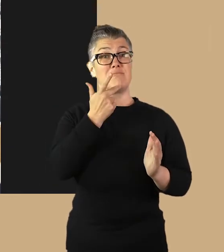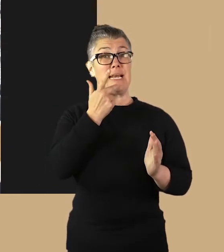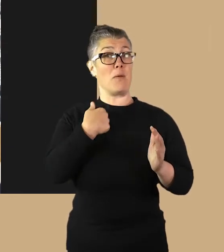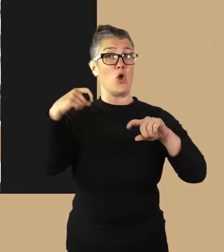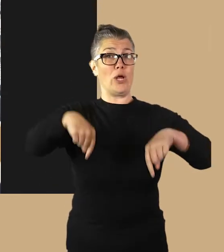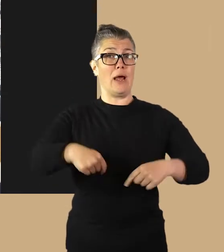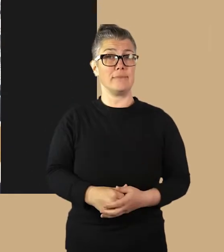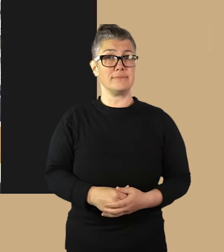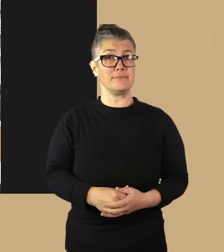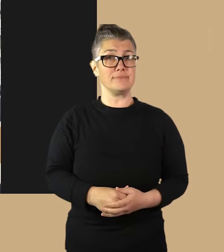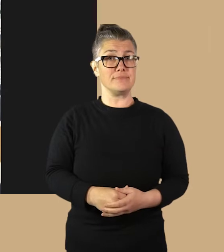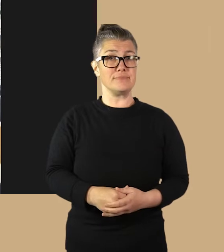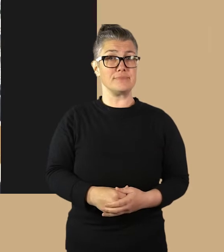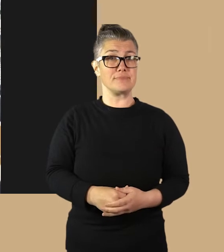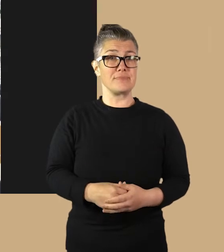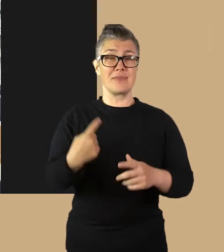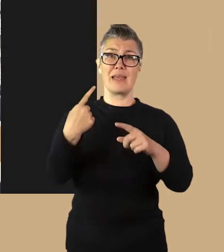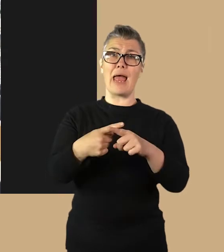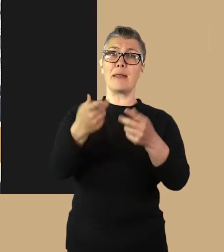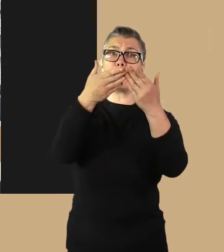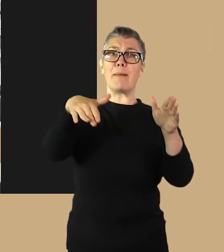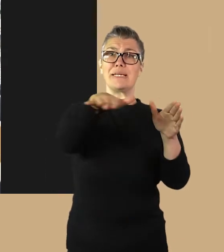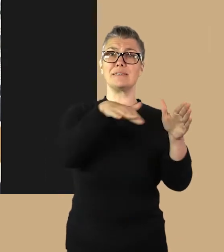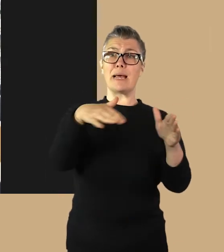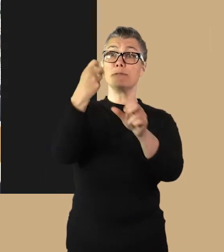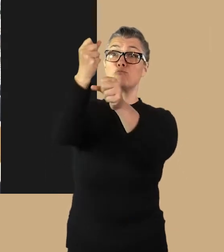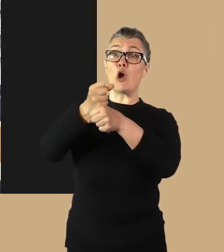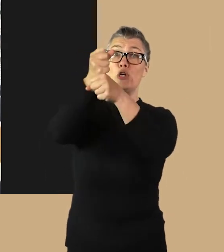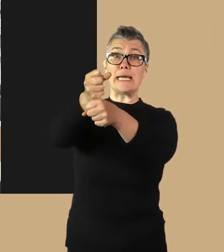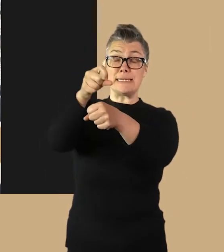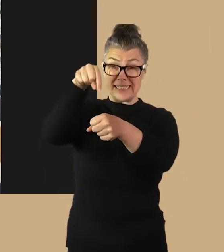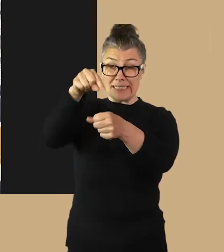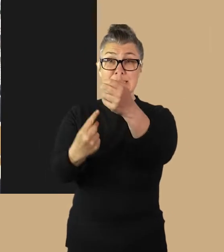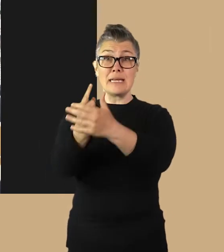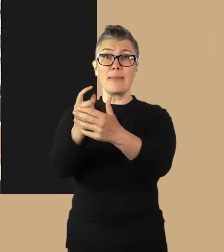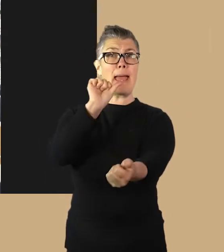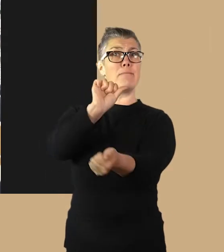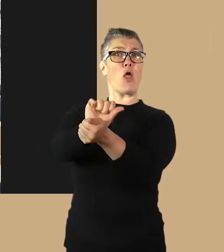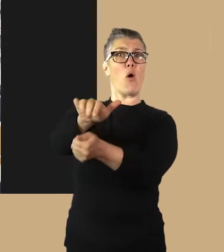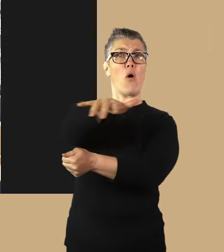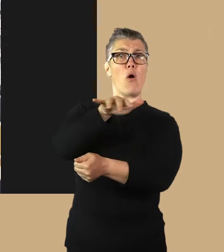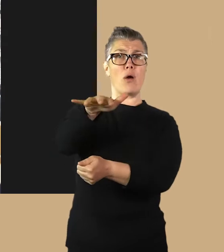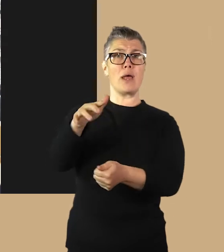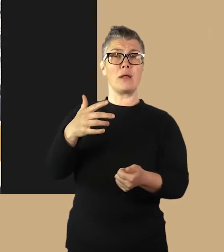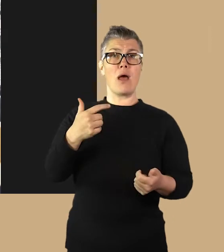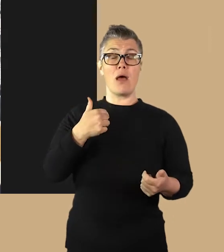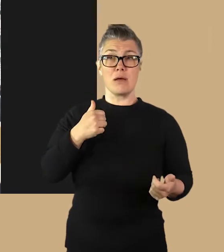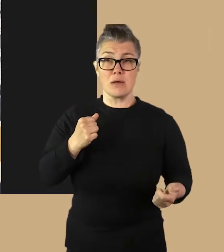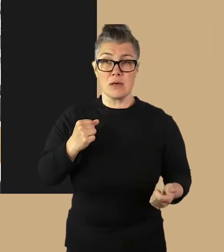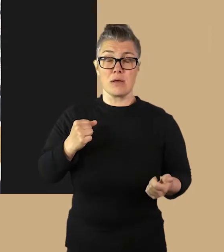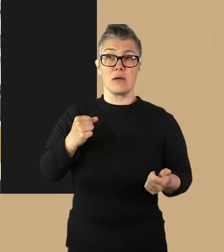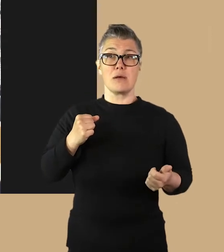have preferred that they pretended I wasn't there. And, blocking the public spaces with this protest and that